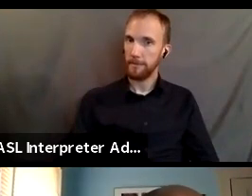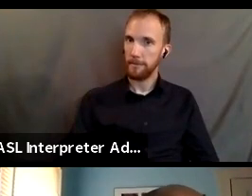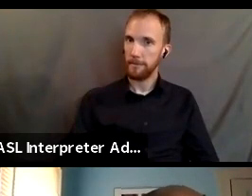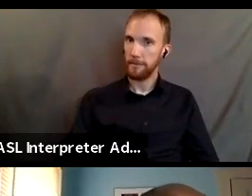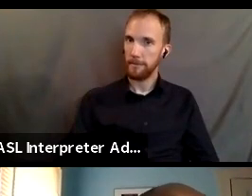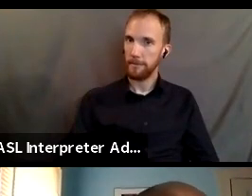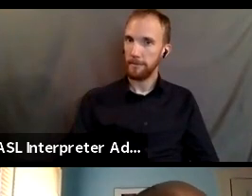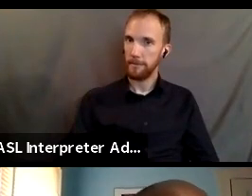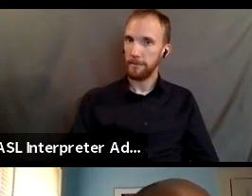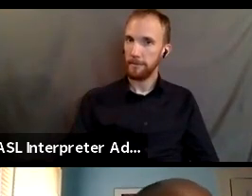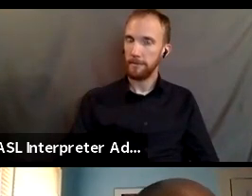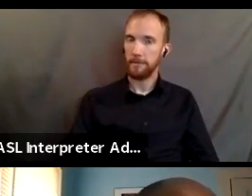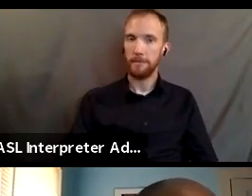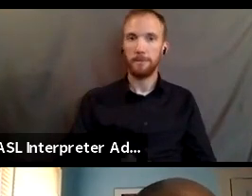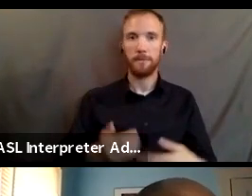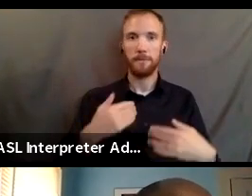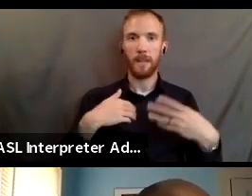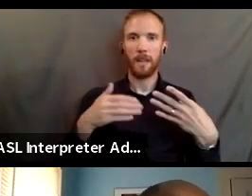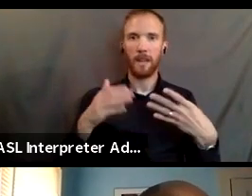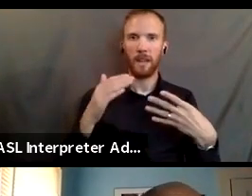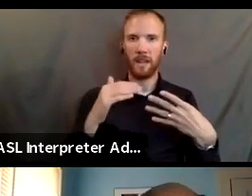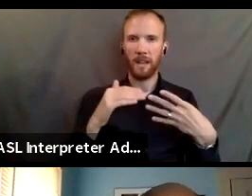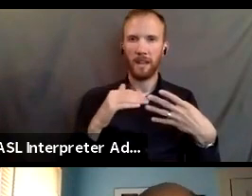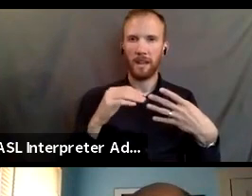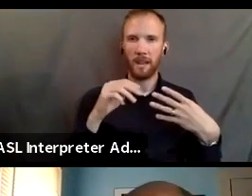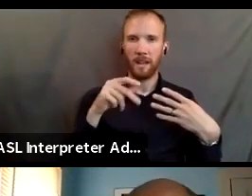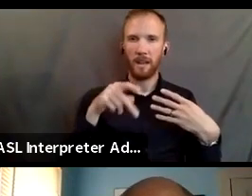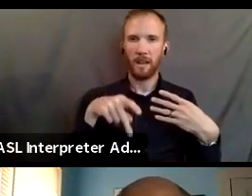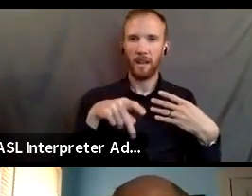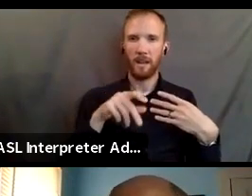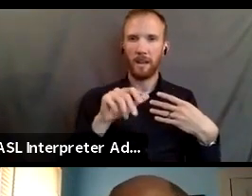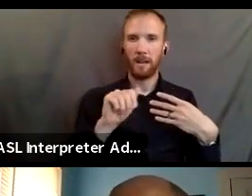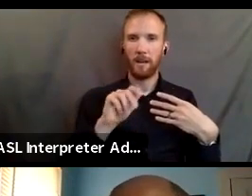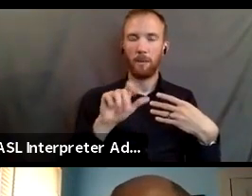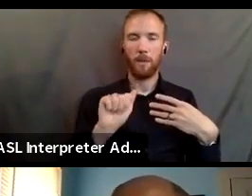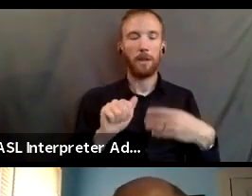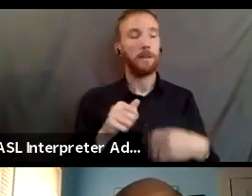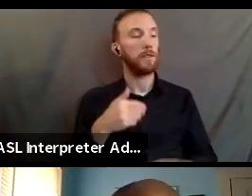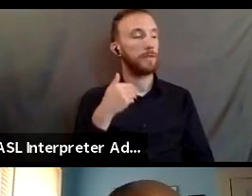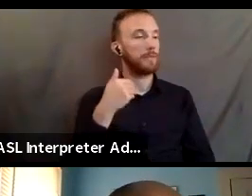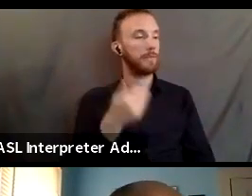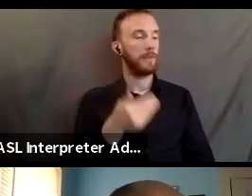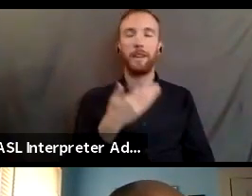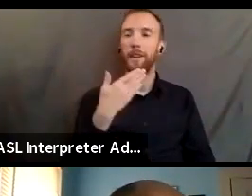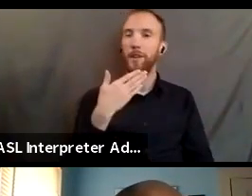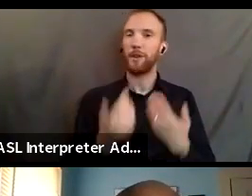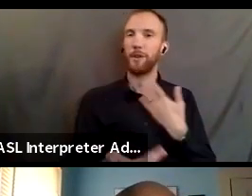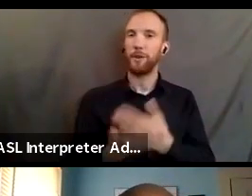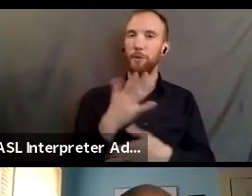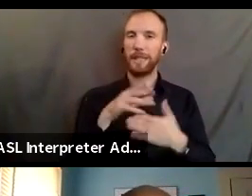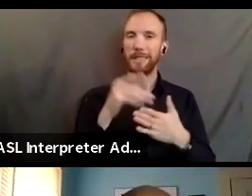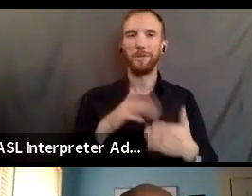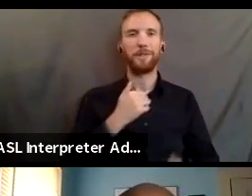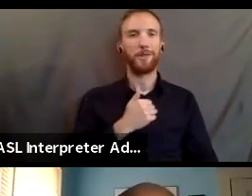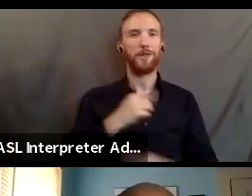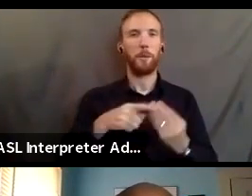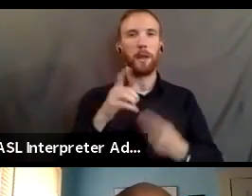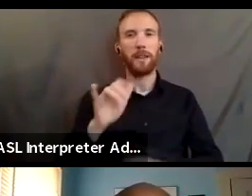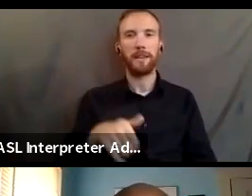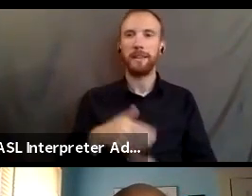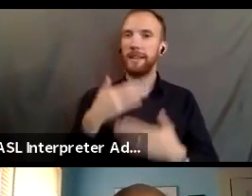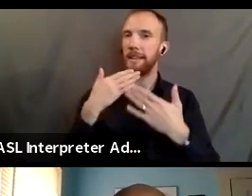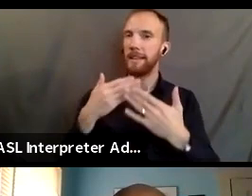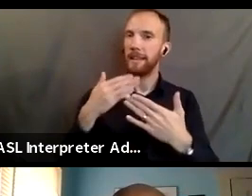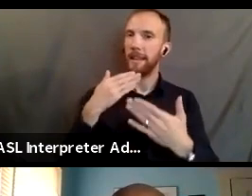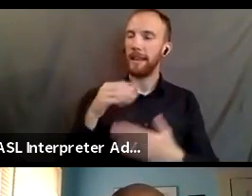otherwise if paula or the center here go ahead good morning sorry about that um thank you luis